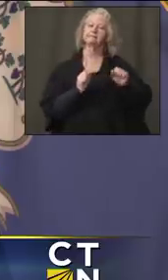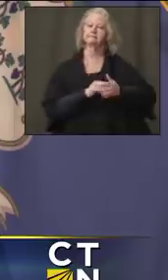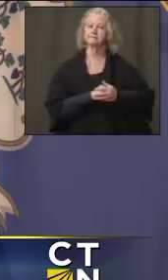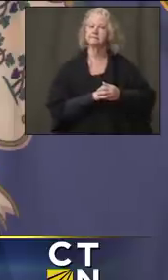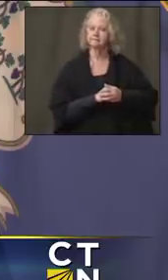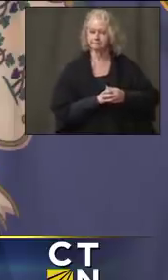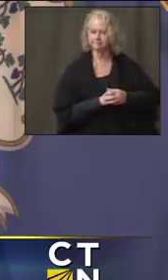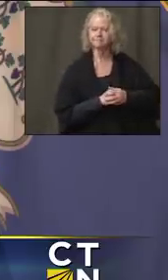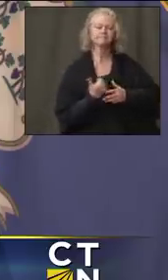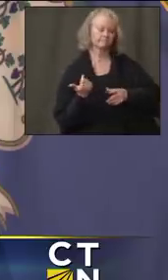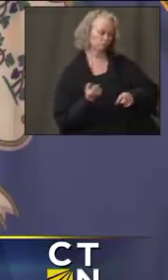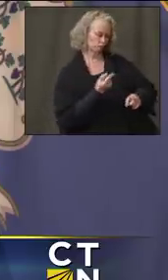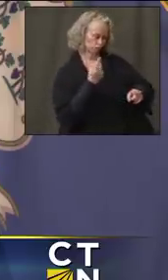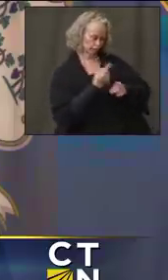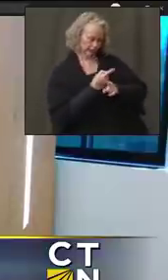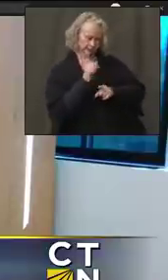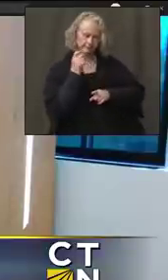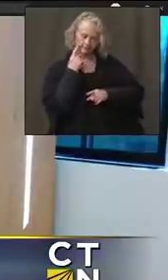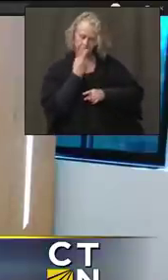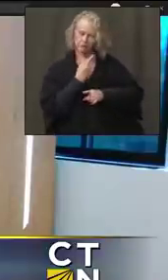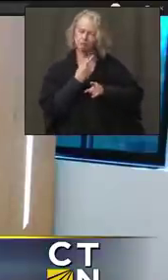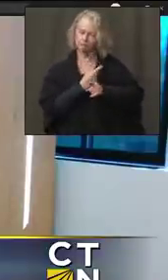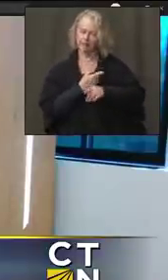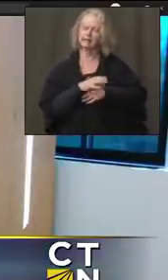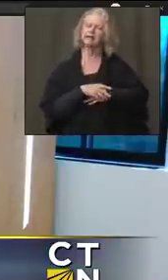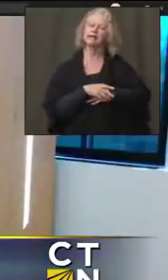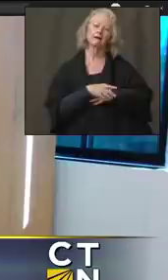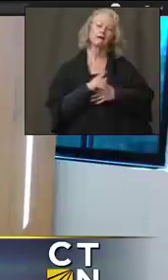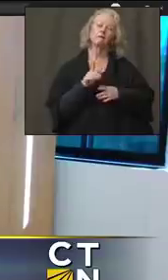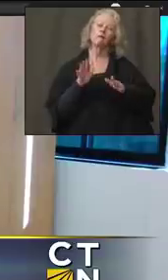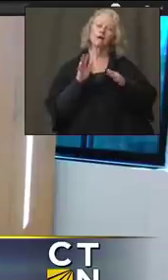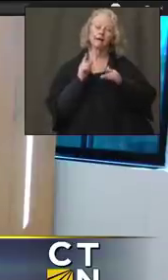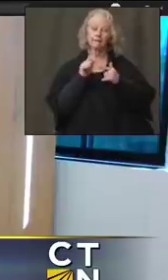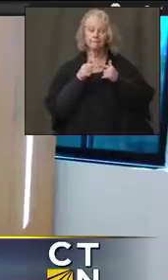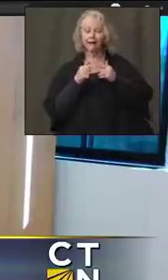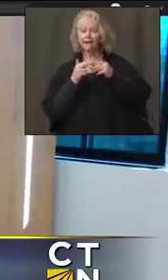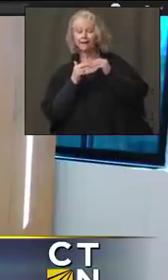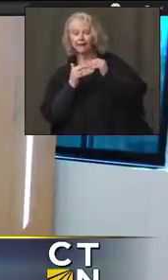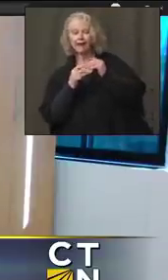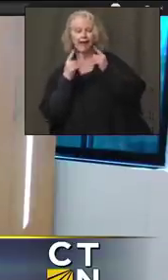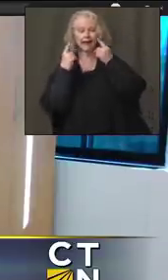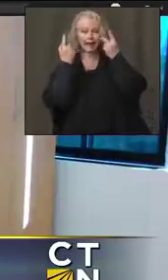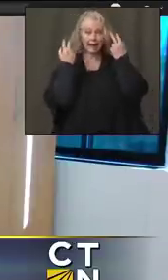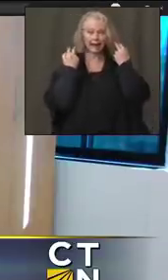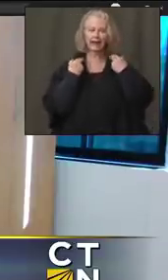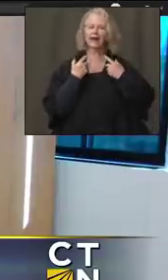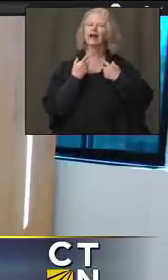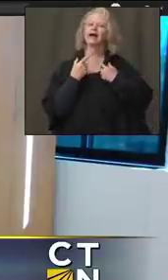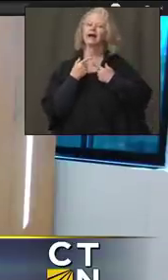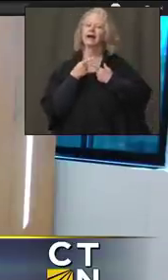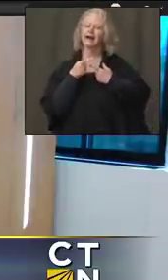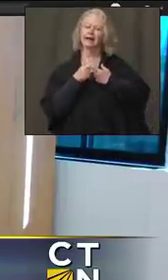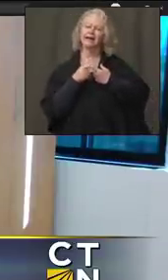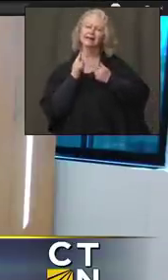That's exactly right, Governor. I think the wonderful thing about nail salons and hair salons is that they're a source of employment, large source of